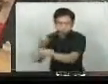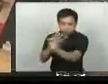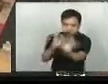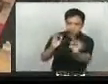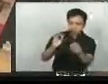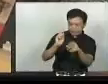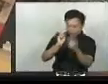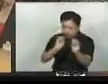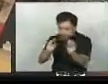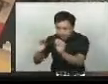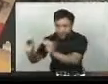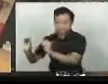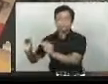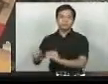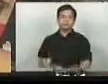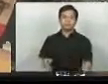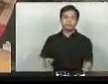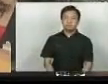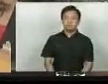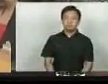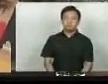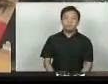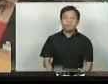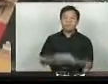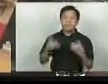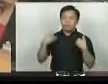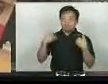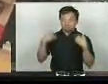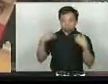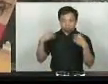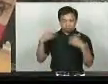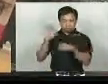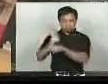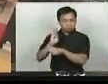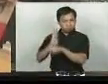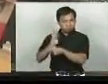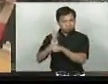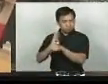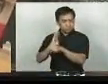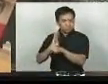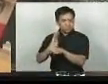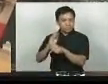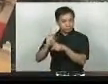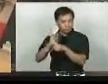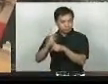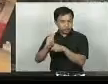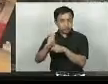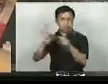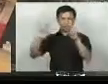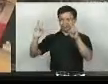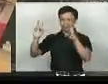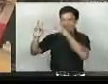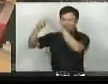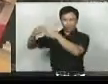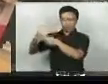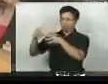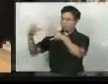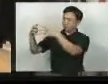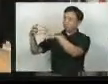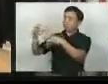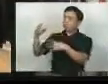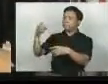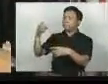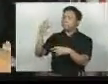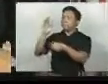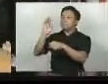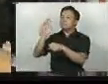well through our business clinic, which is Green Minded Inc. Okay, that's where